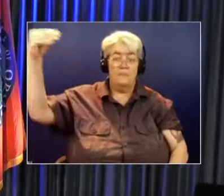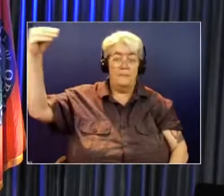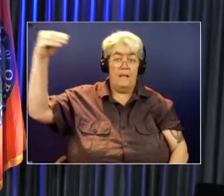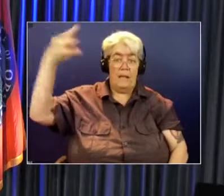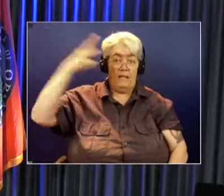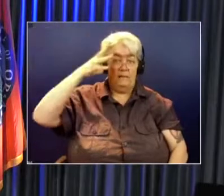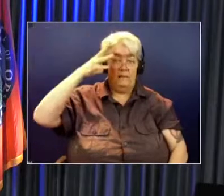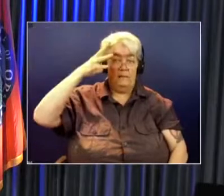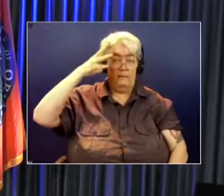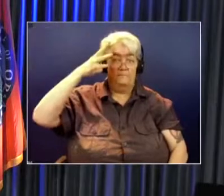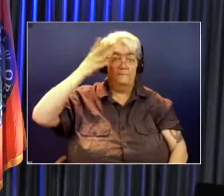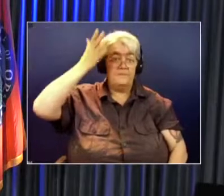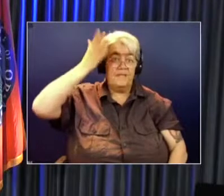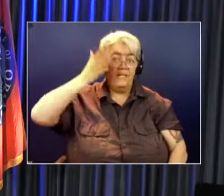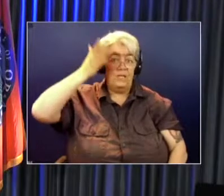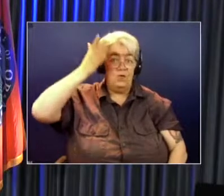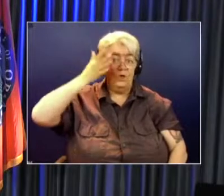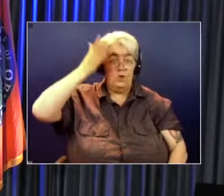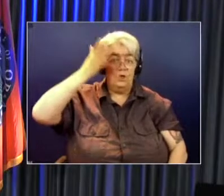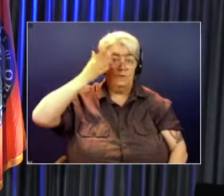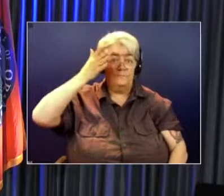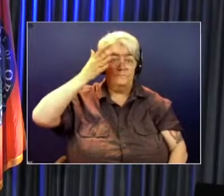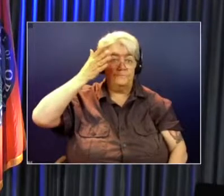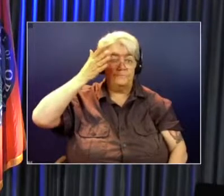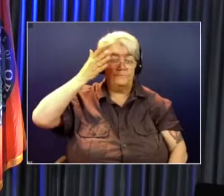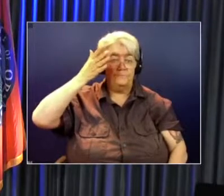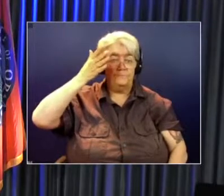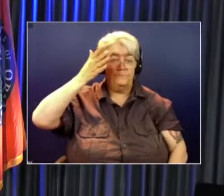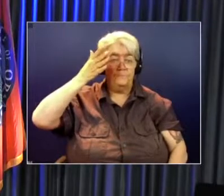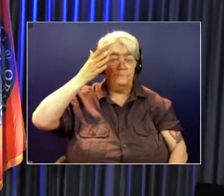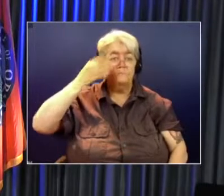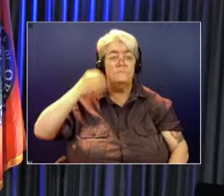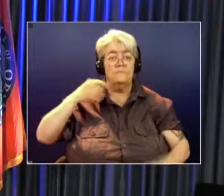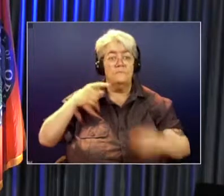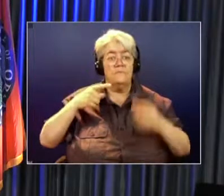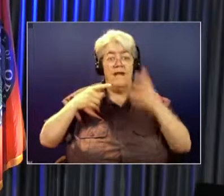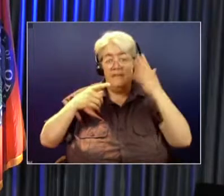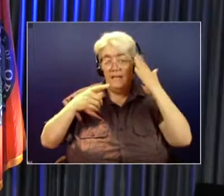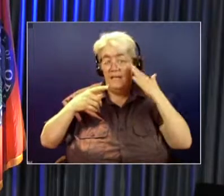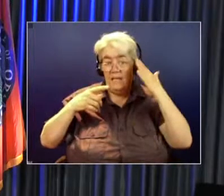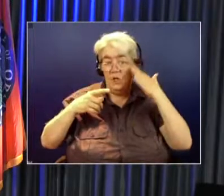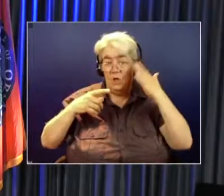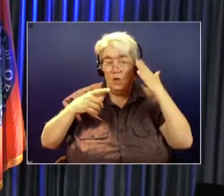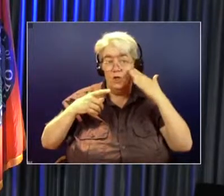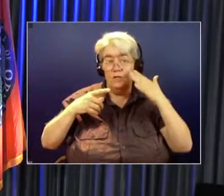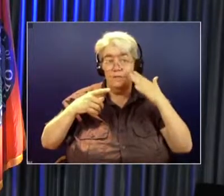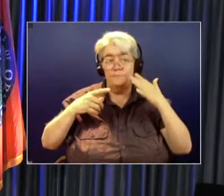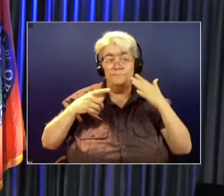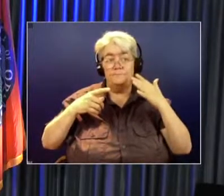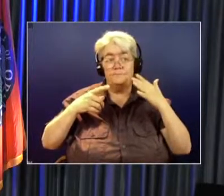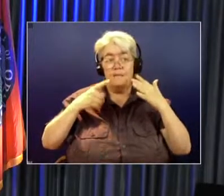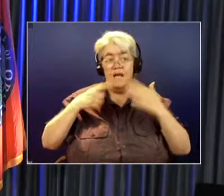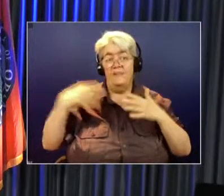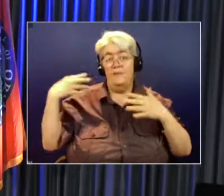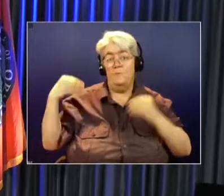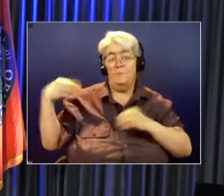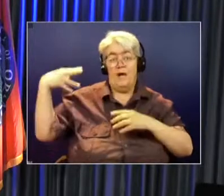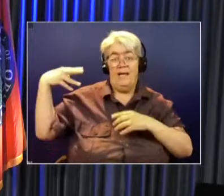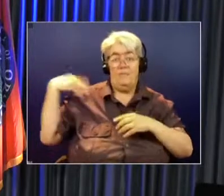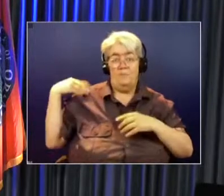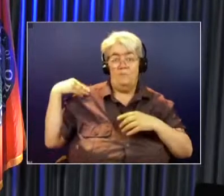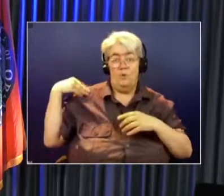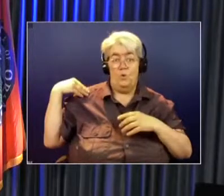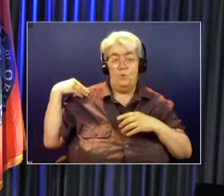of highlights over here, and you're gonna see some highlights over here, and you'll see some bright light on my